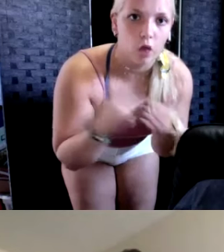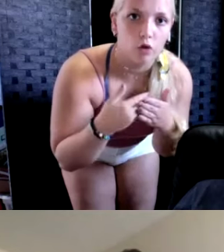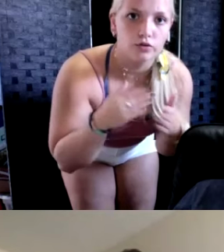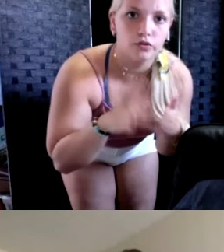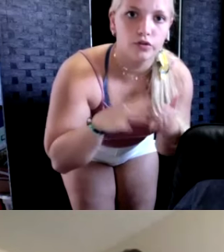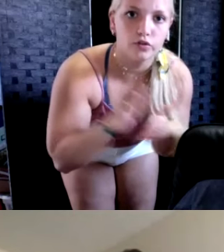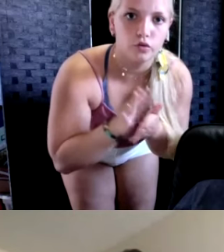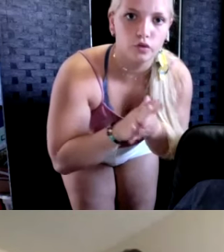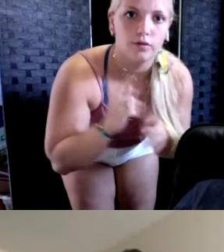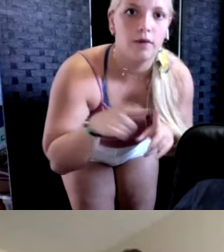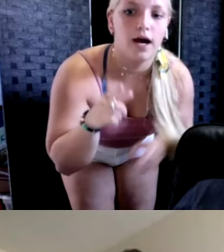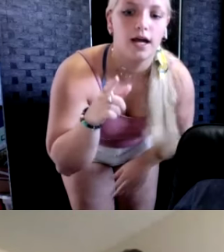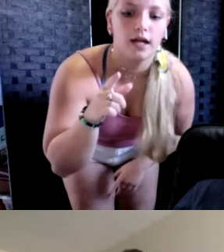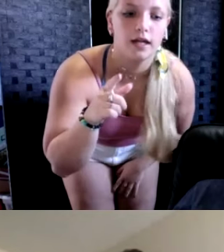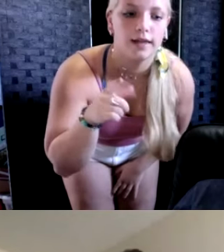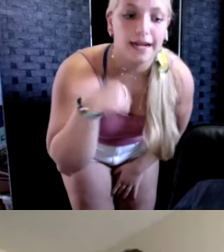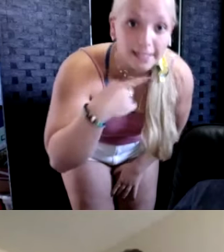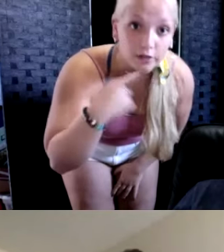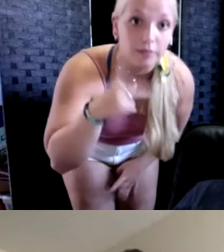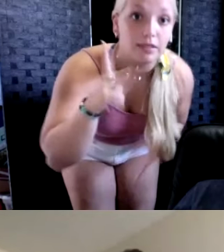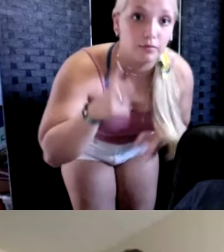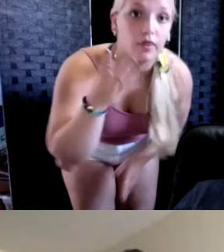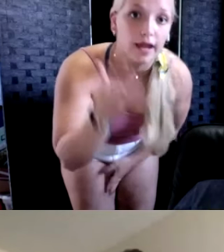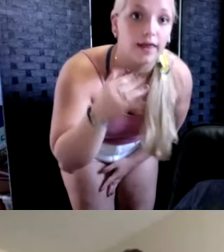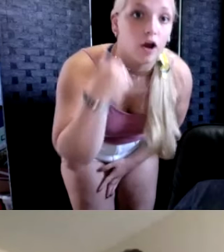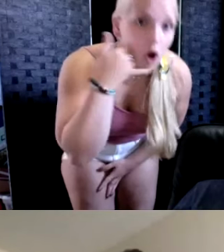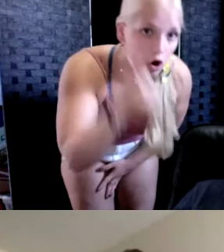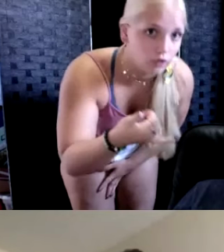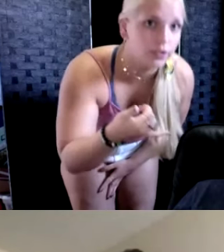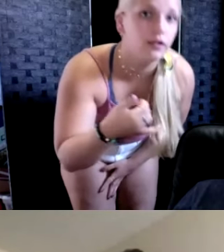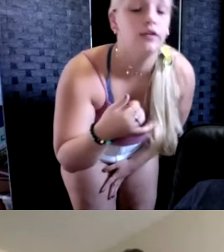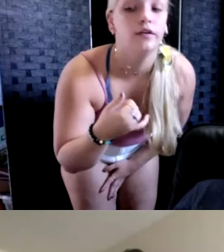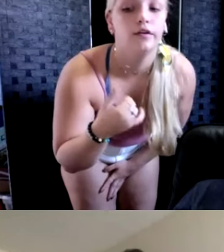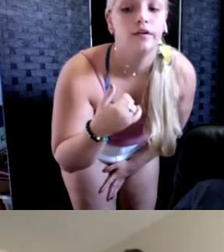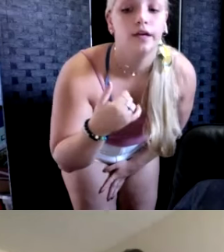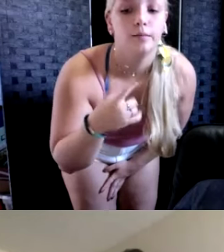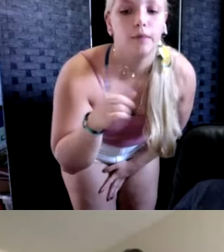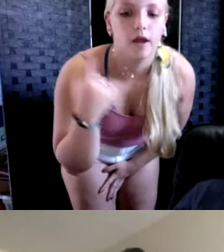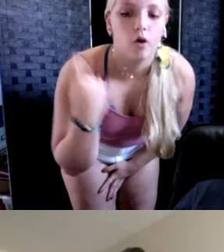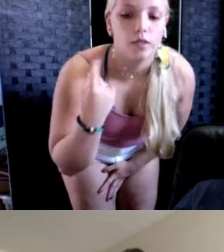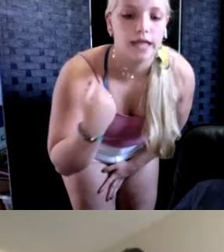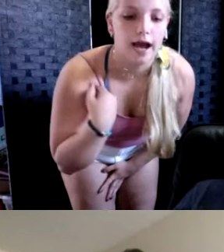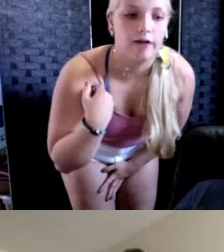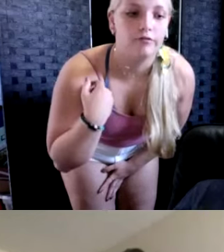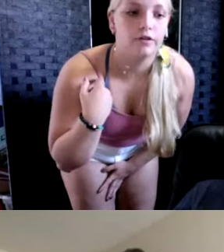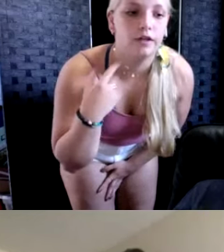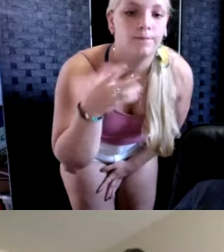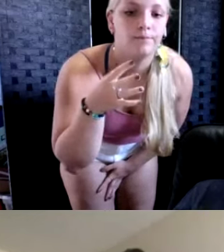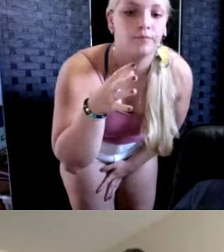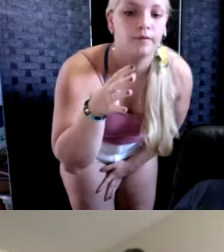gunshots close to the school, but they had hearing people there that called. But they always